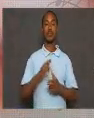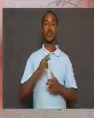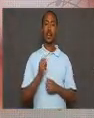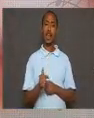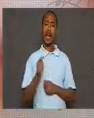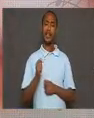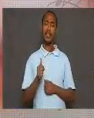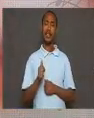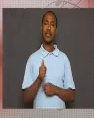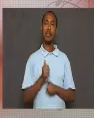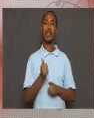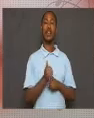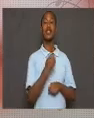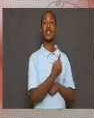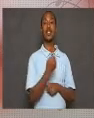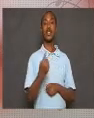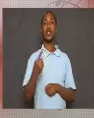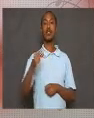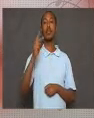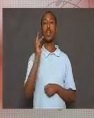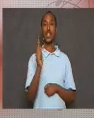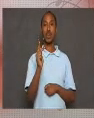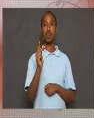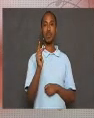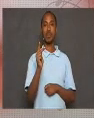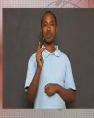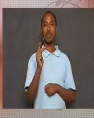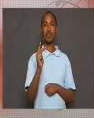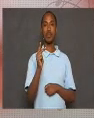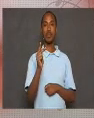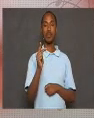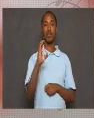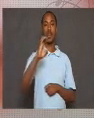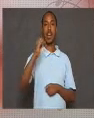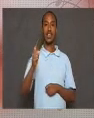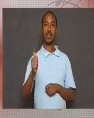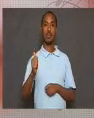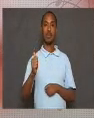Reactive metals such as potassium, calcium,